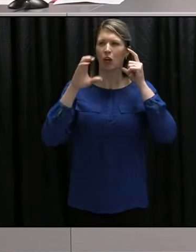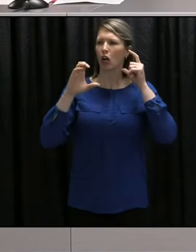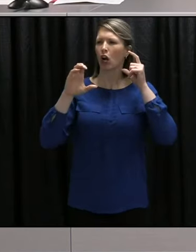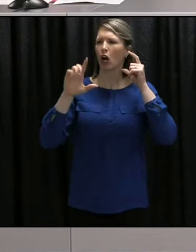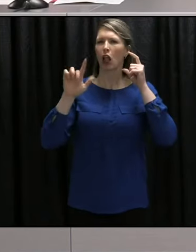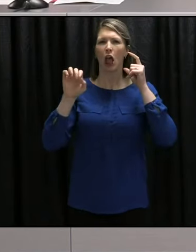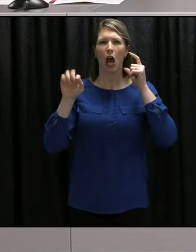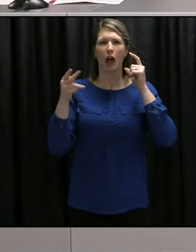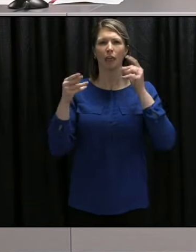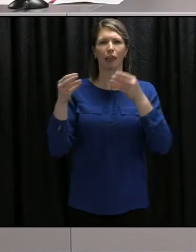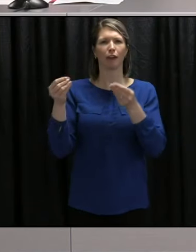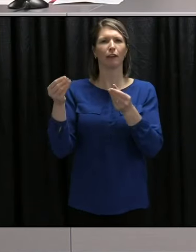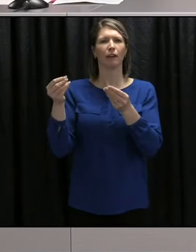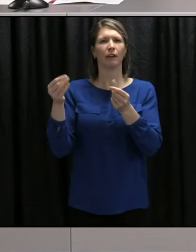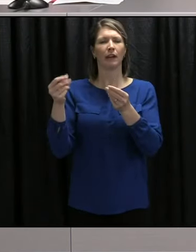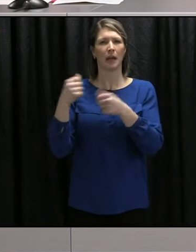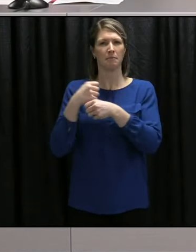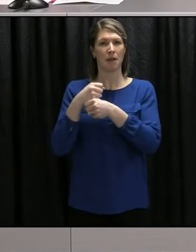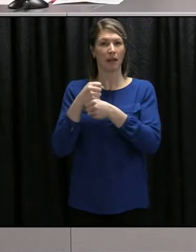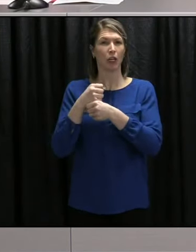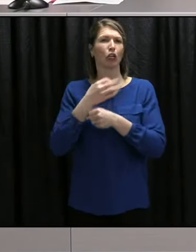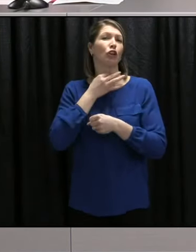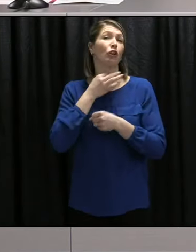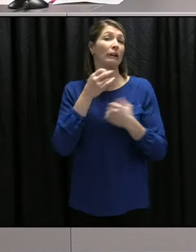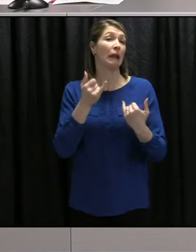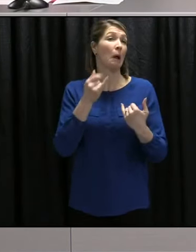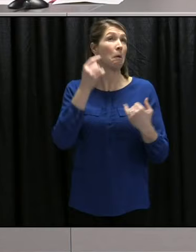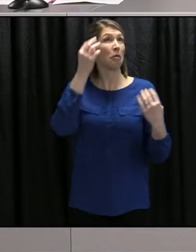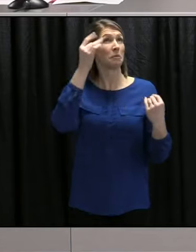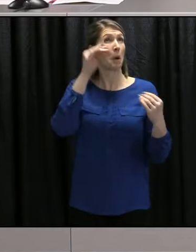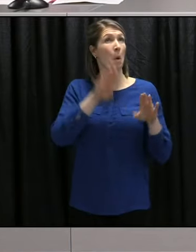or giving them some kind of essential status?